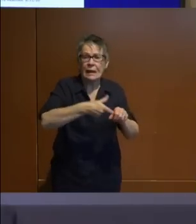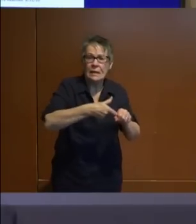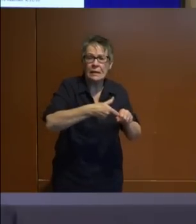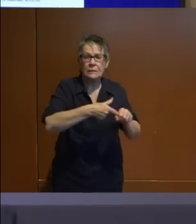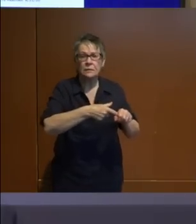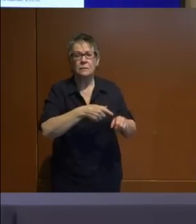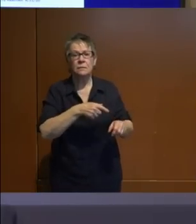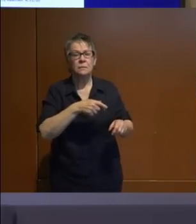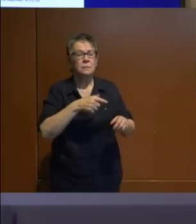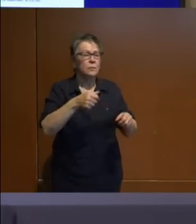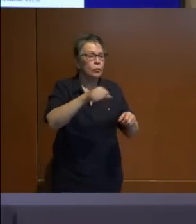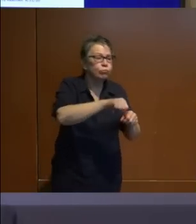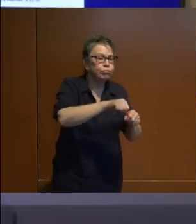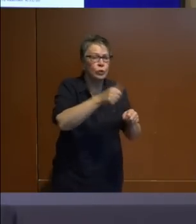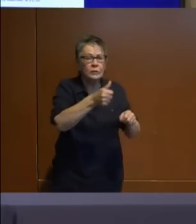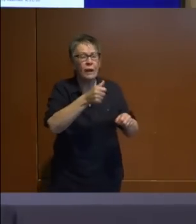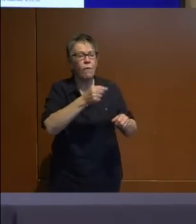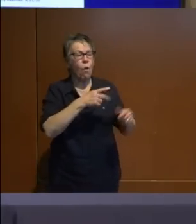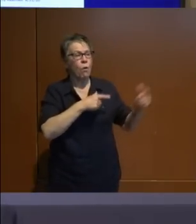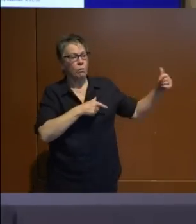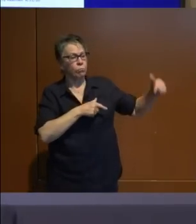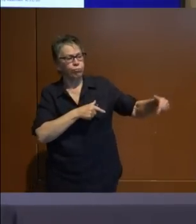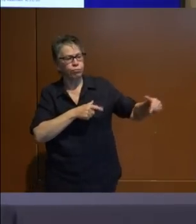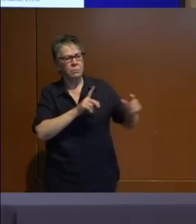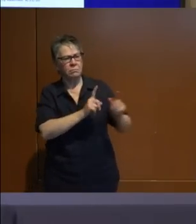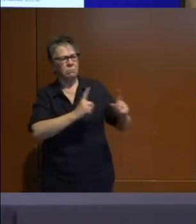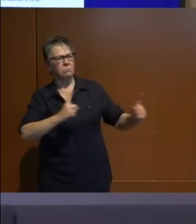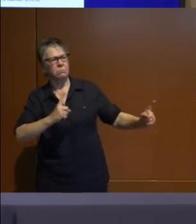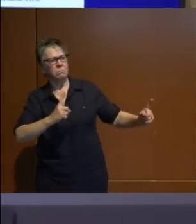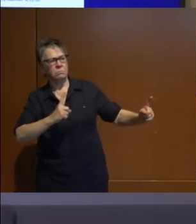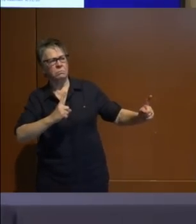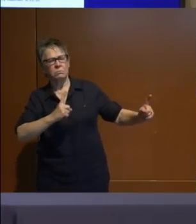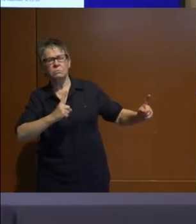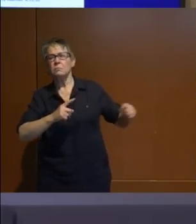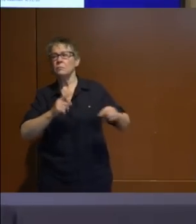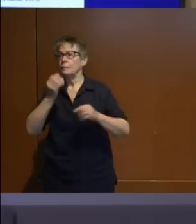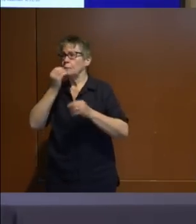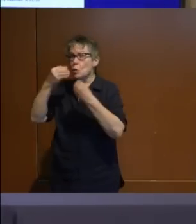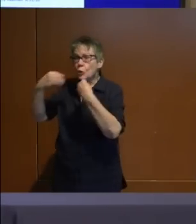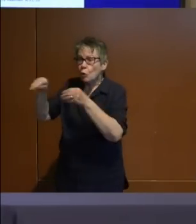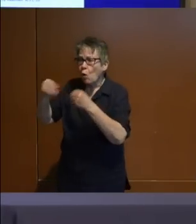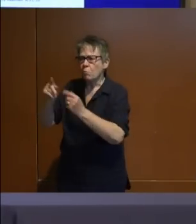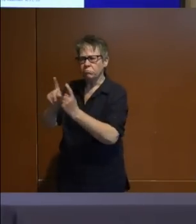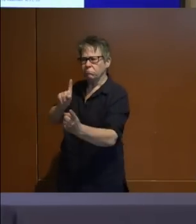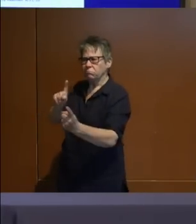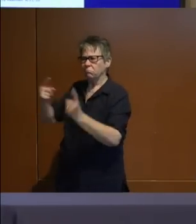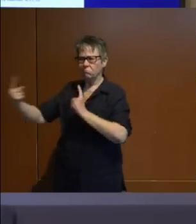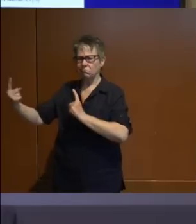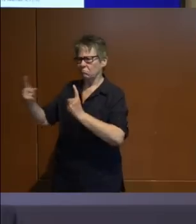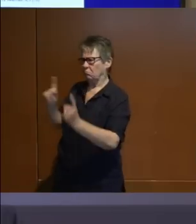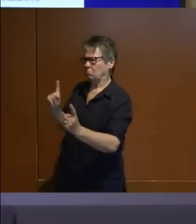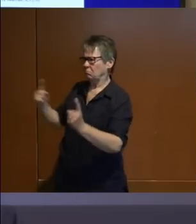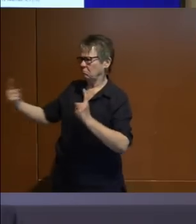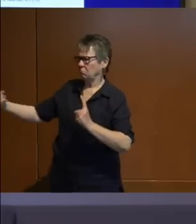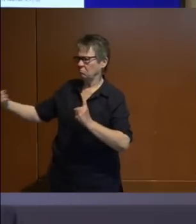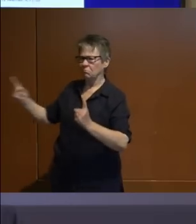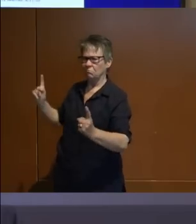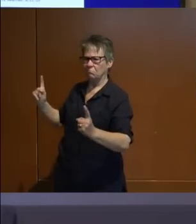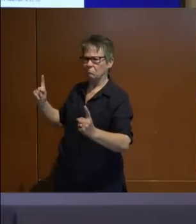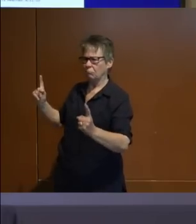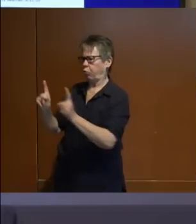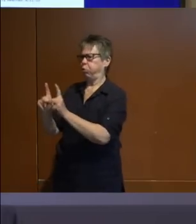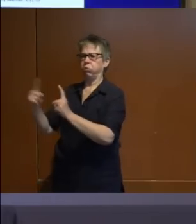ventilators or anesthesia machines we will be getting from these ambulatory surgery centers? And then, Governor, do